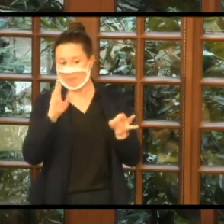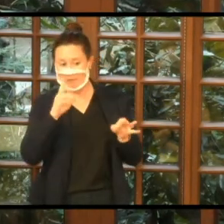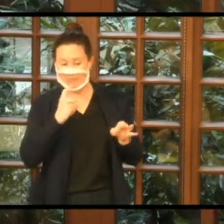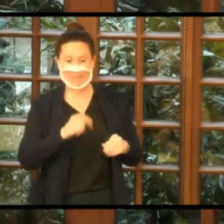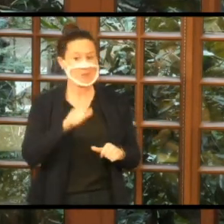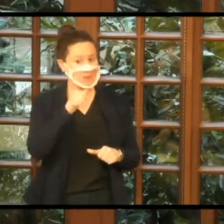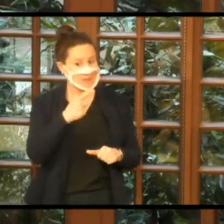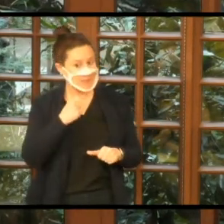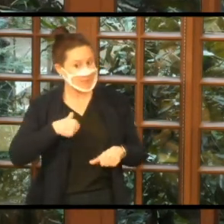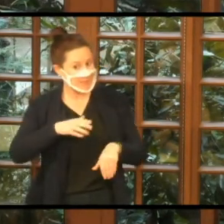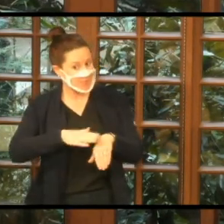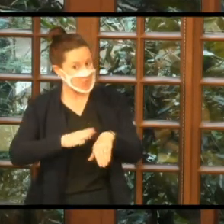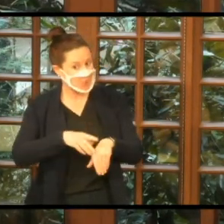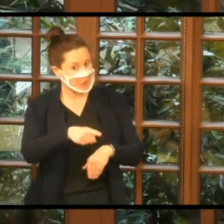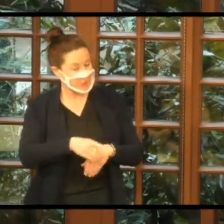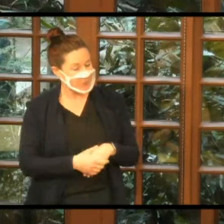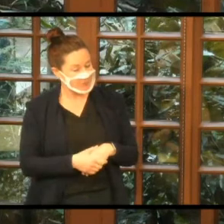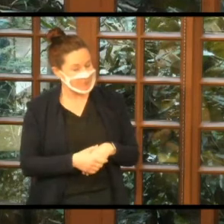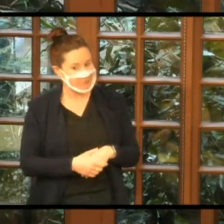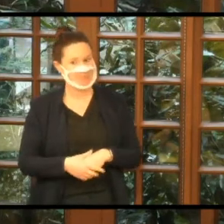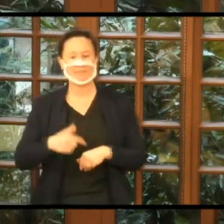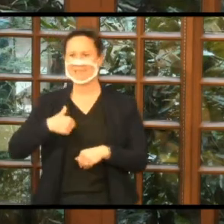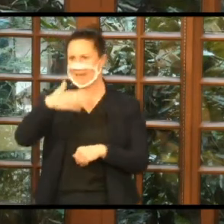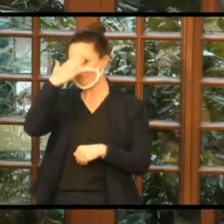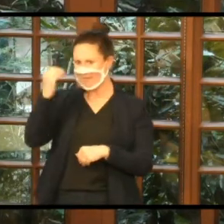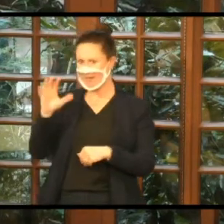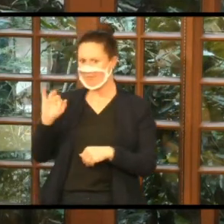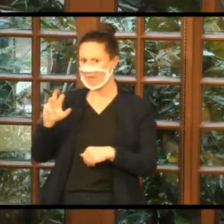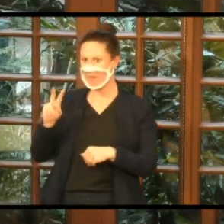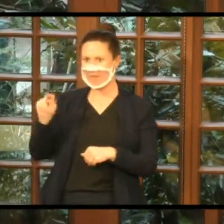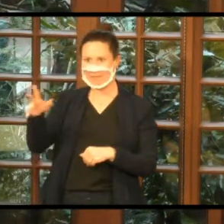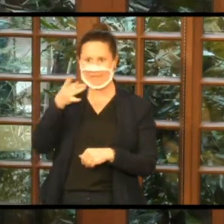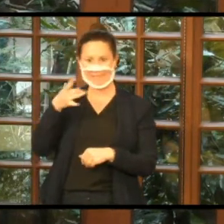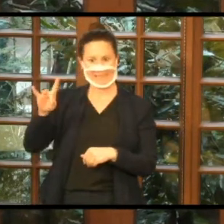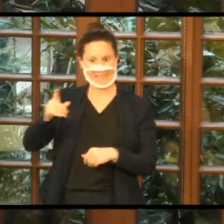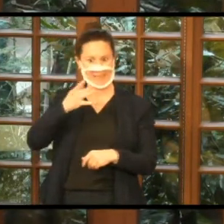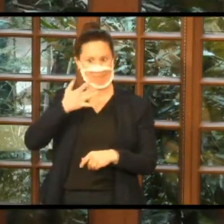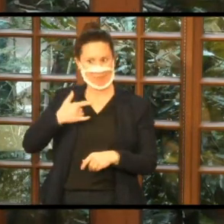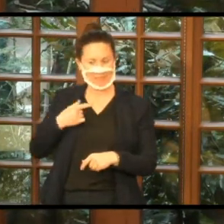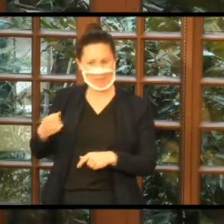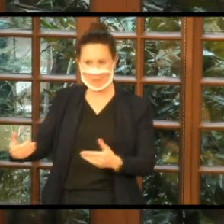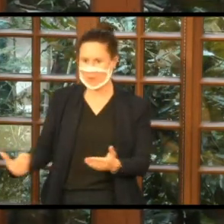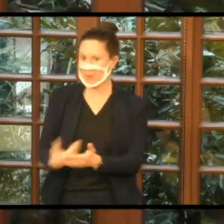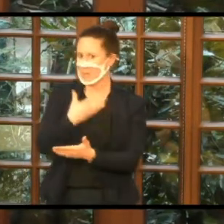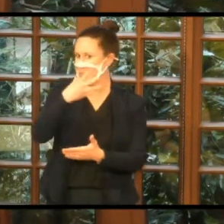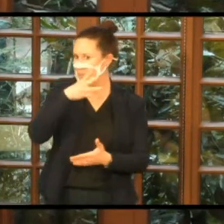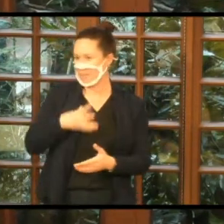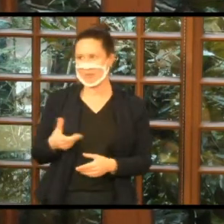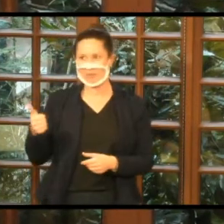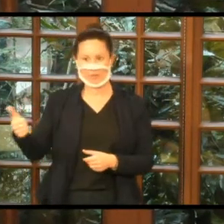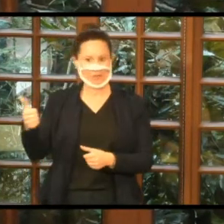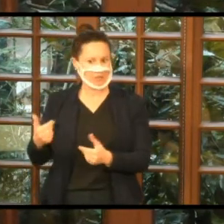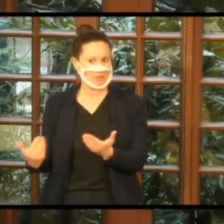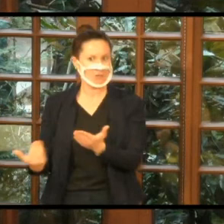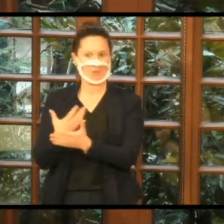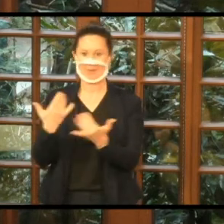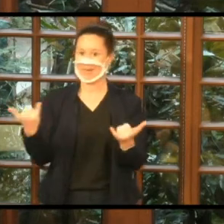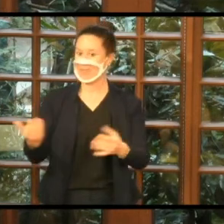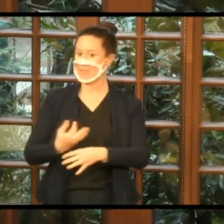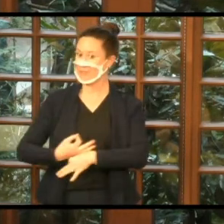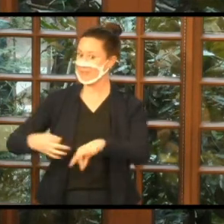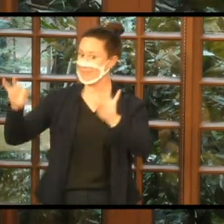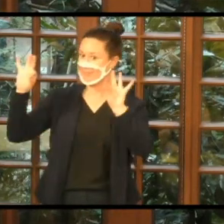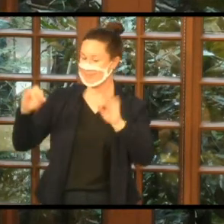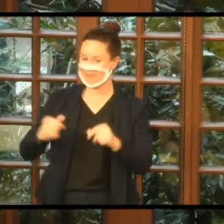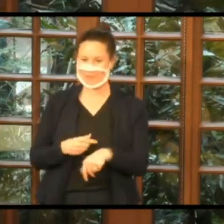didn't warn you." I had forgotten Fawn's 18th birthday. She was a newly minted woman unto herself, and now she was free. It was